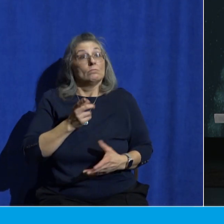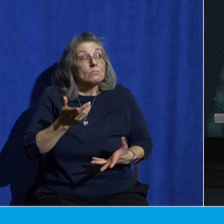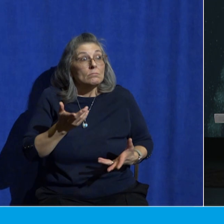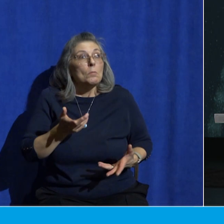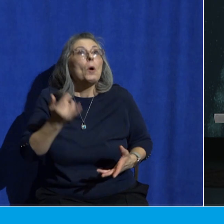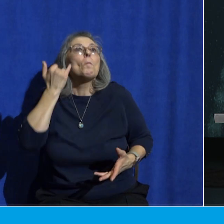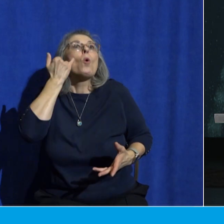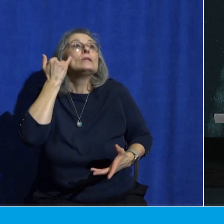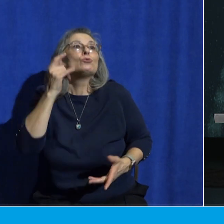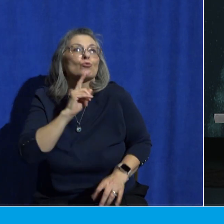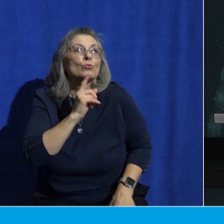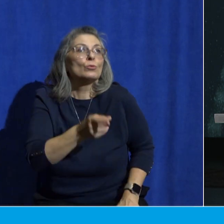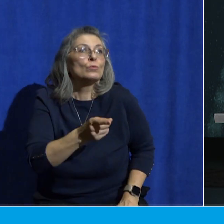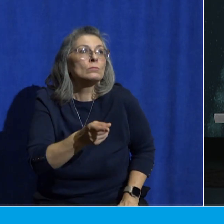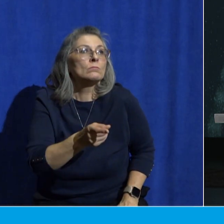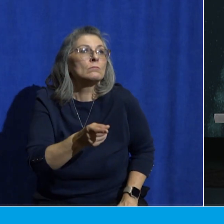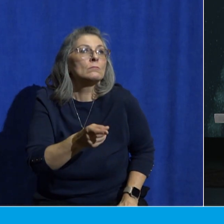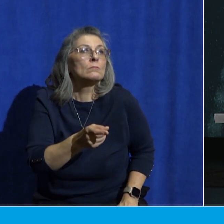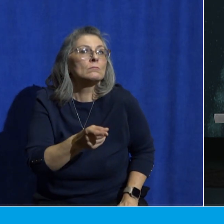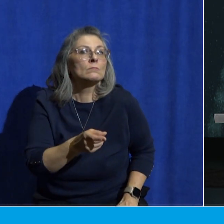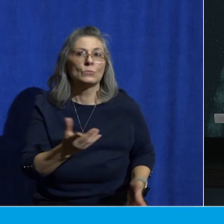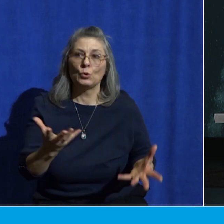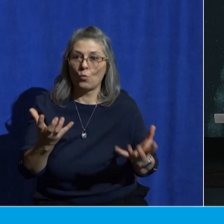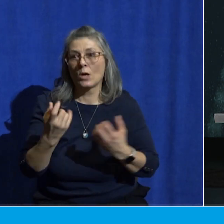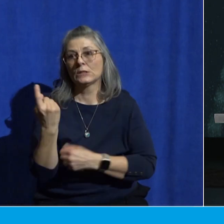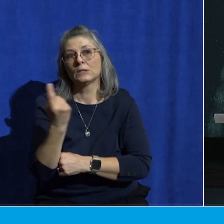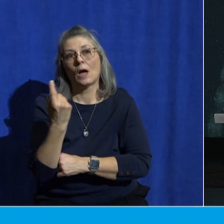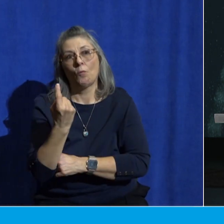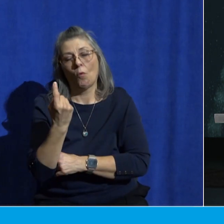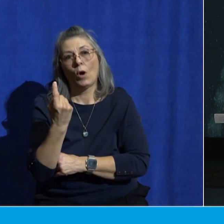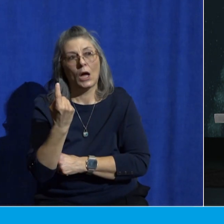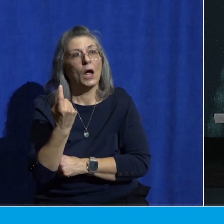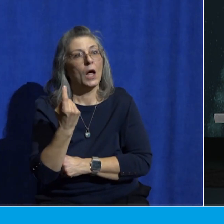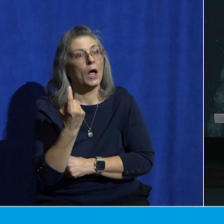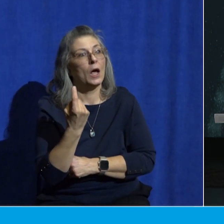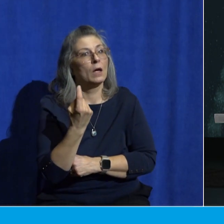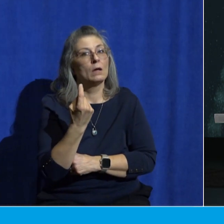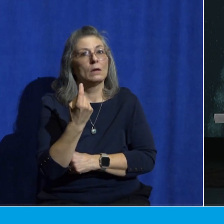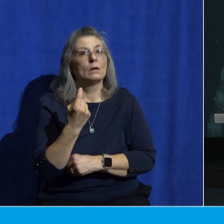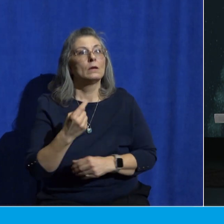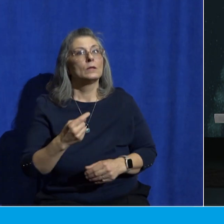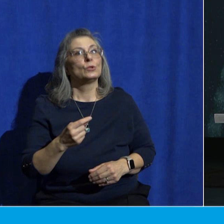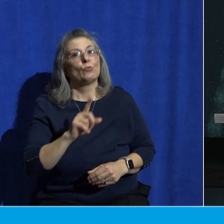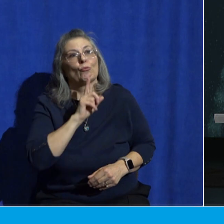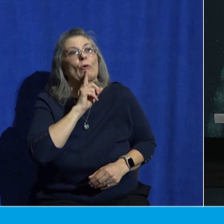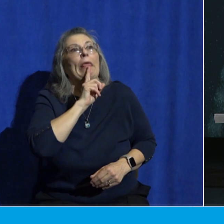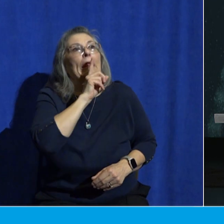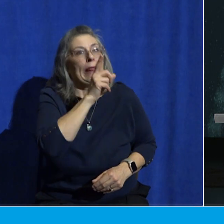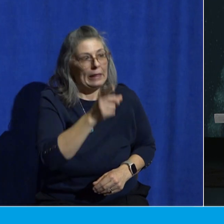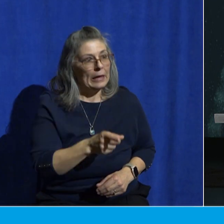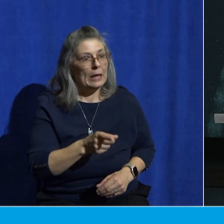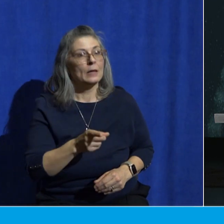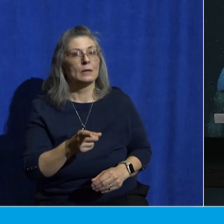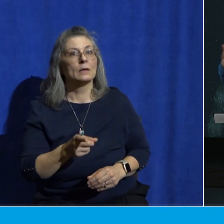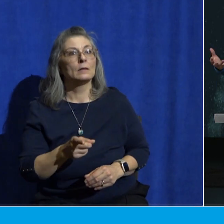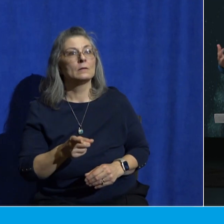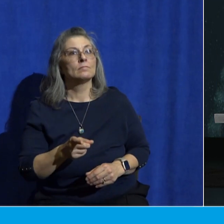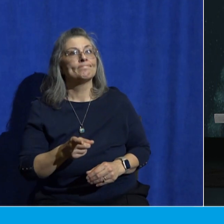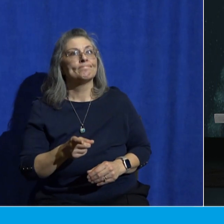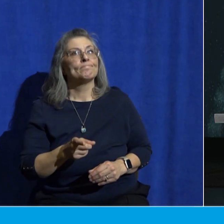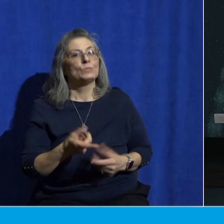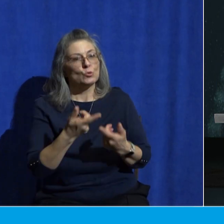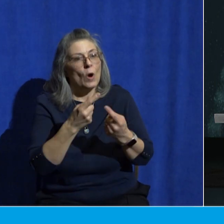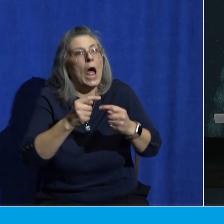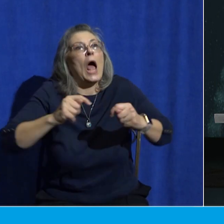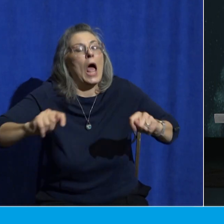If that's true, wouldn't you want somebody to be intentional about sharing that with you? Inviting